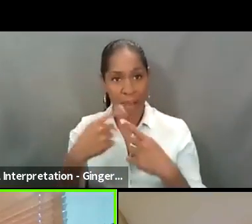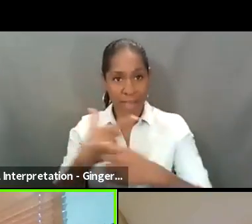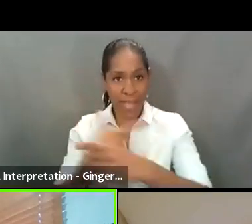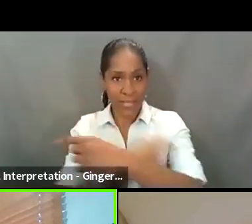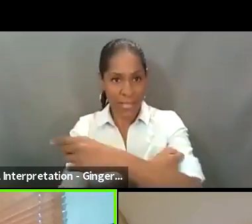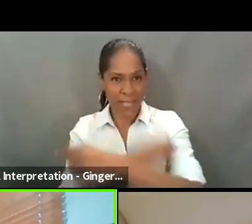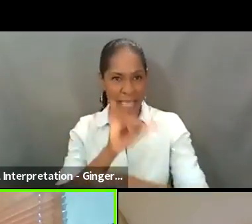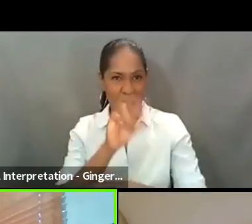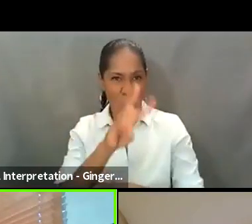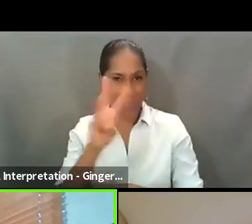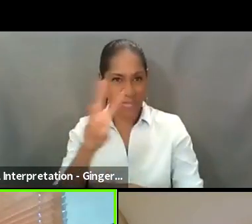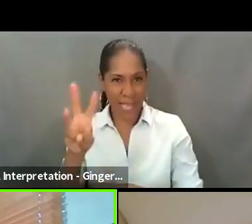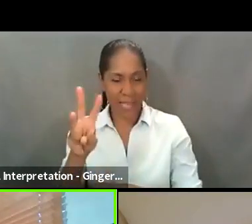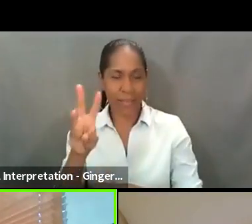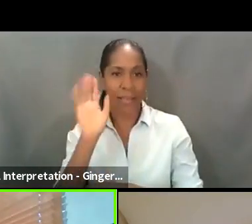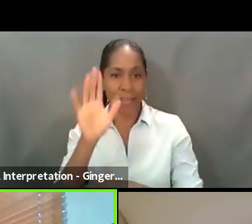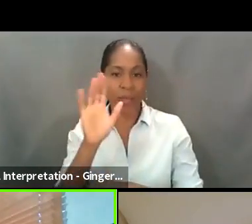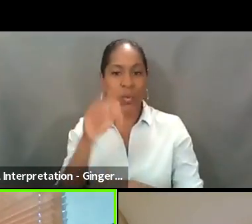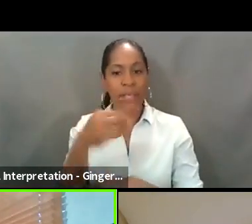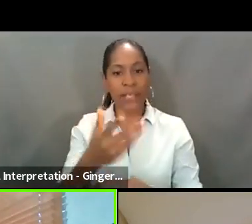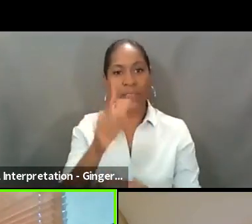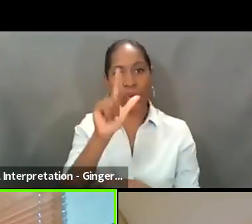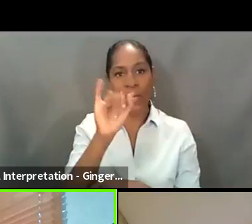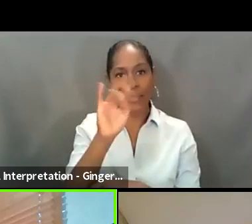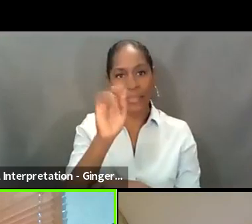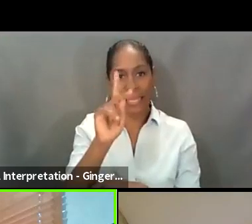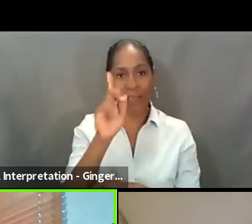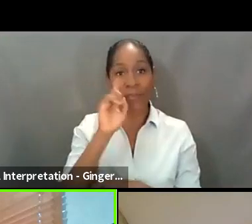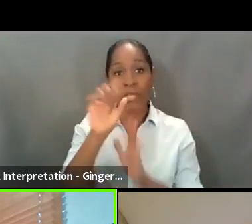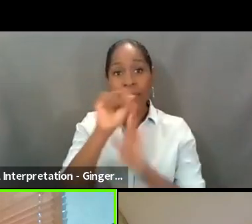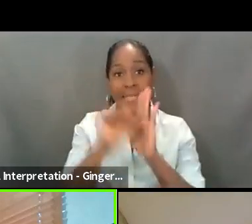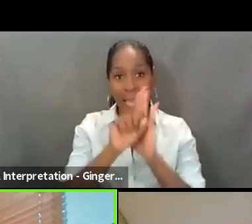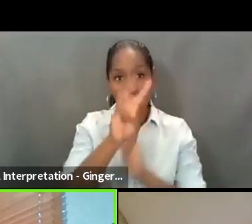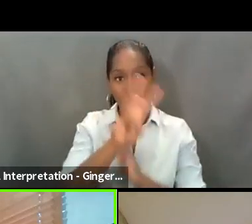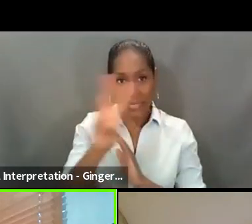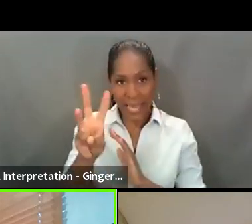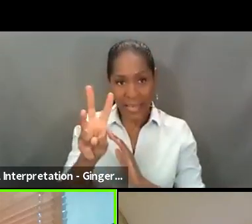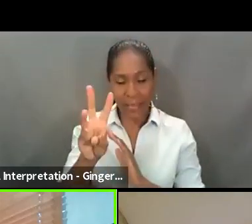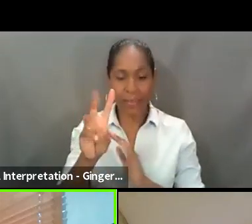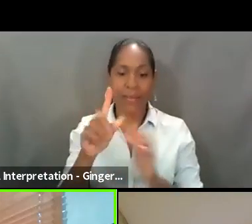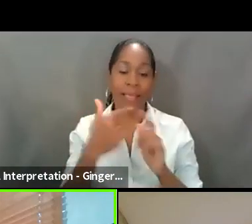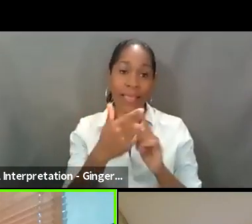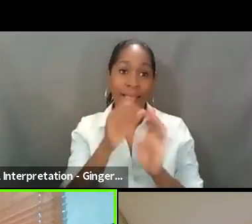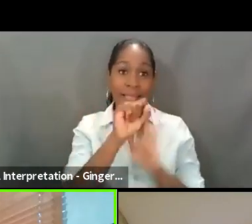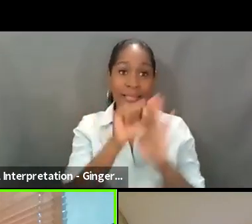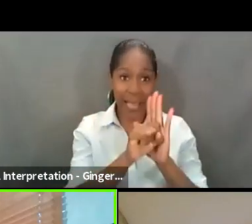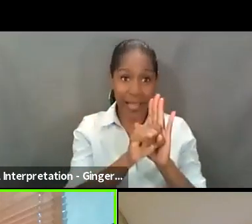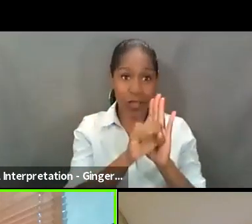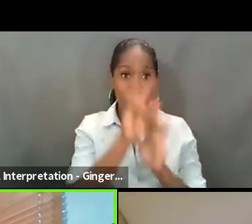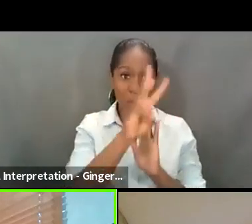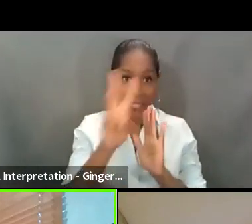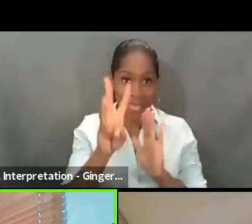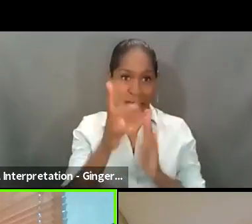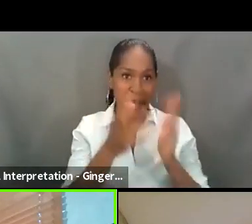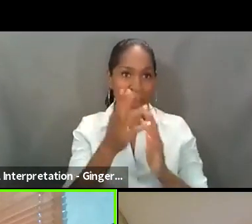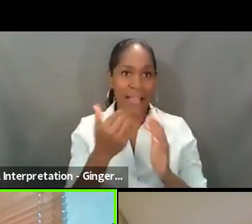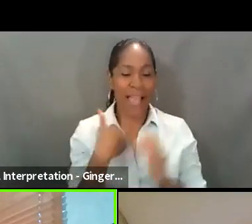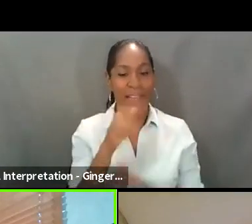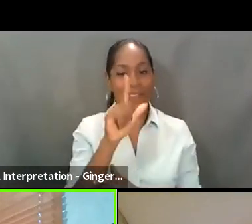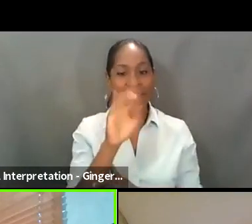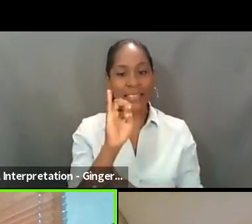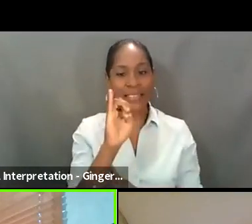state website. And then the state website, sometimes takes you to a link to the local level. So I will